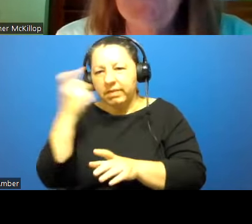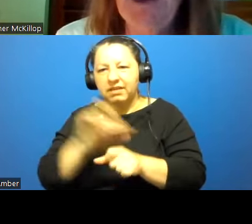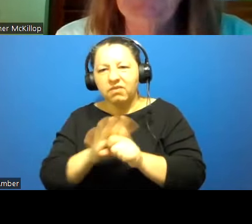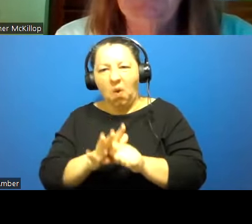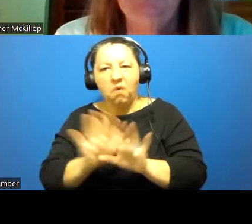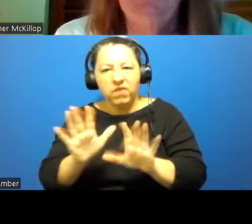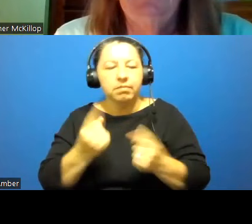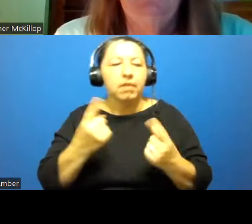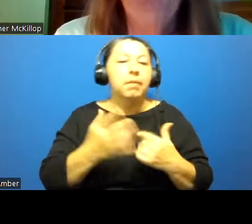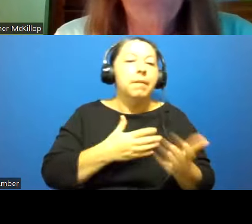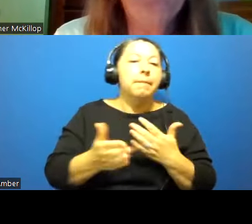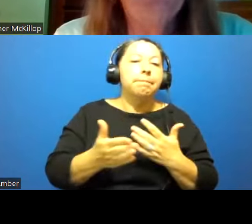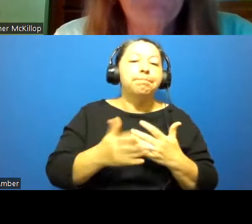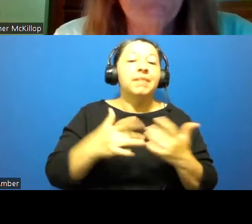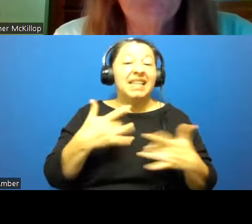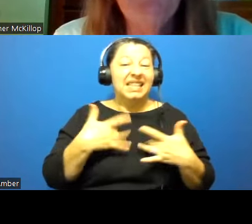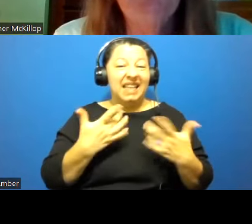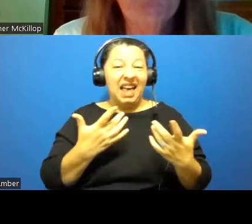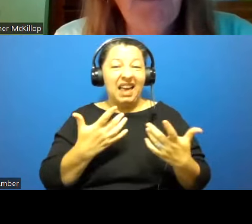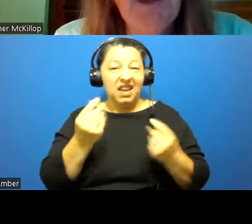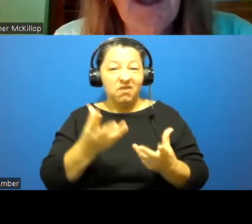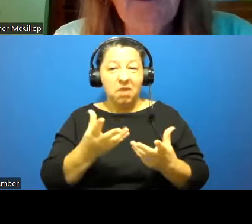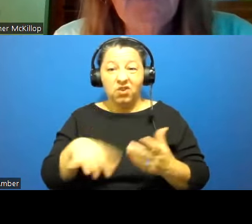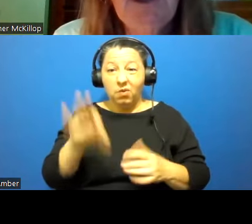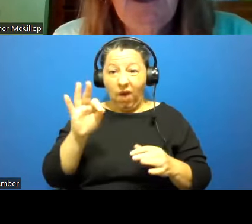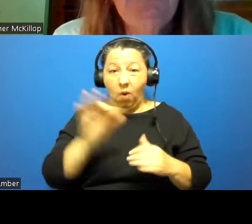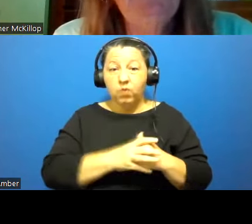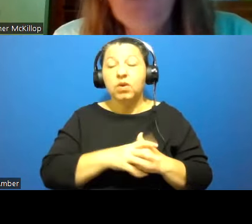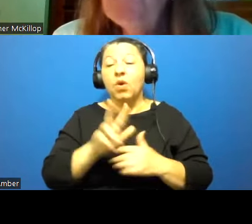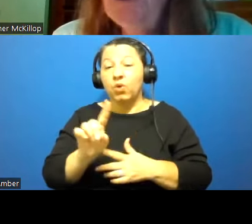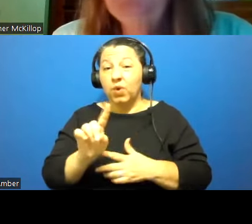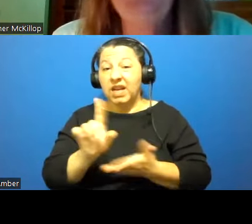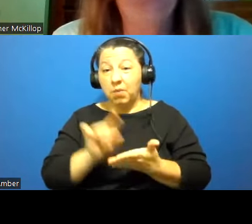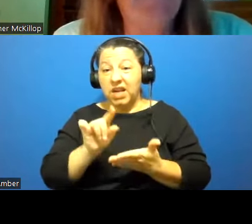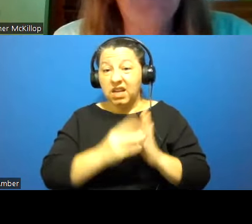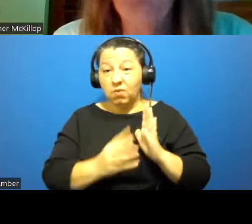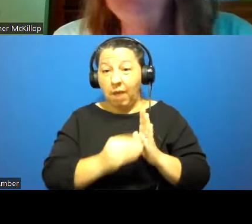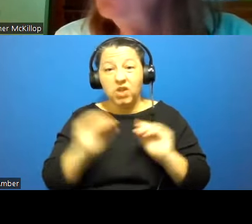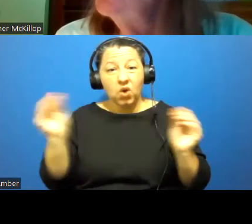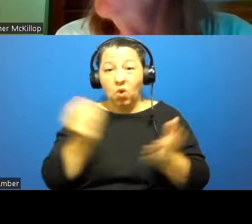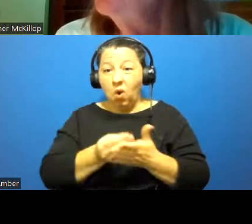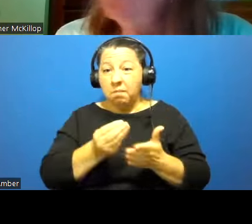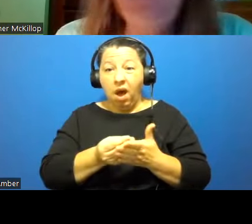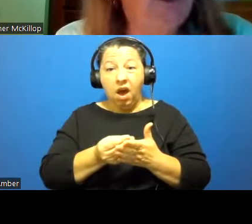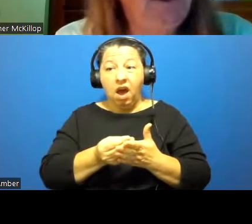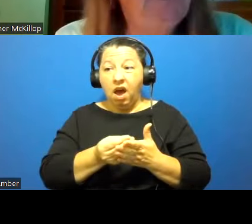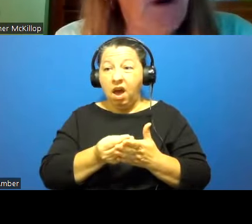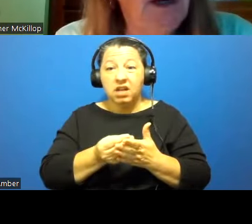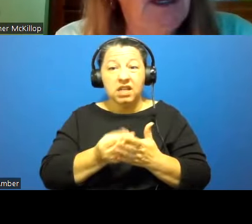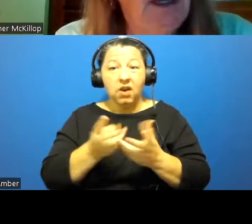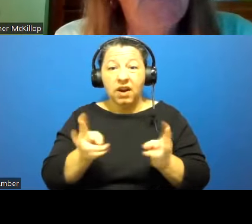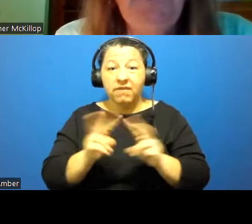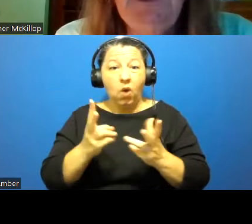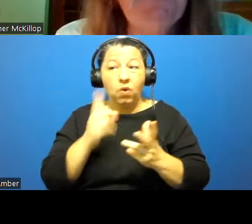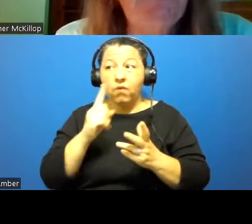we found. With the 3D printed replicas, there's no monetary value on the international antiquities